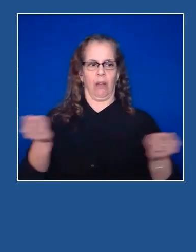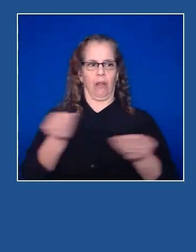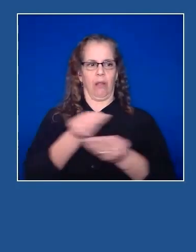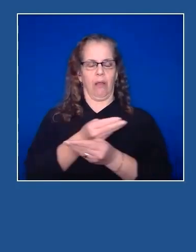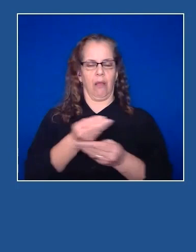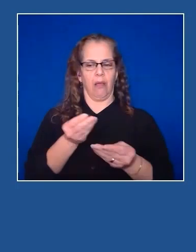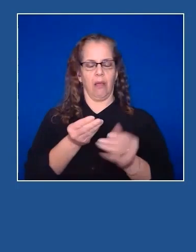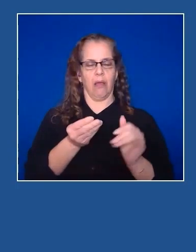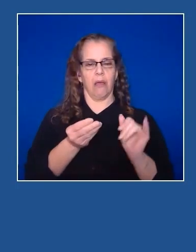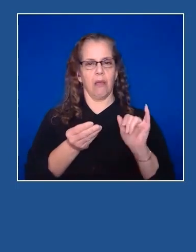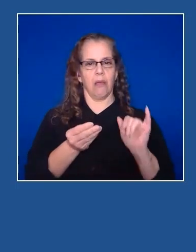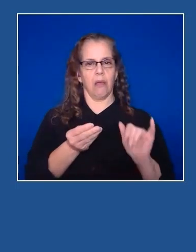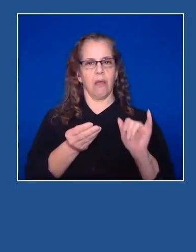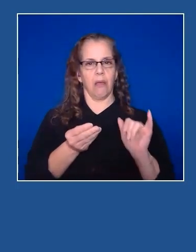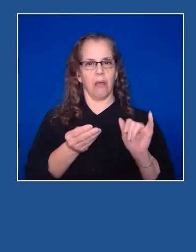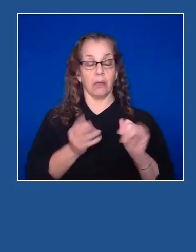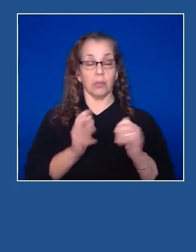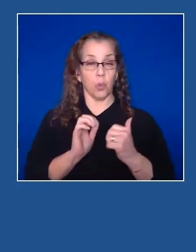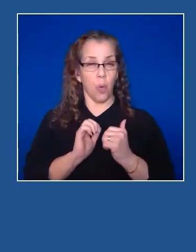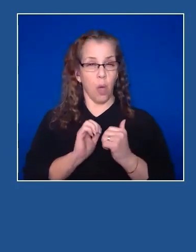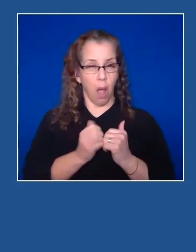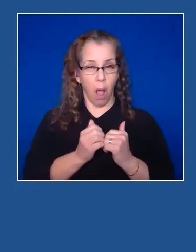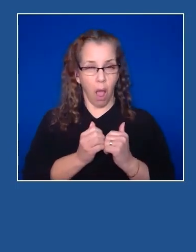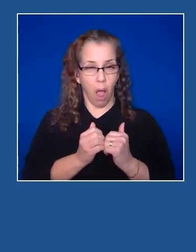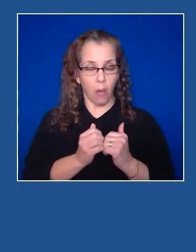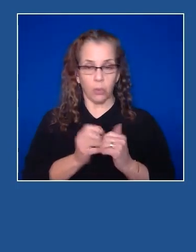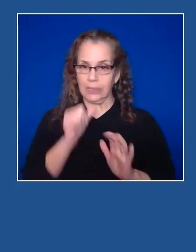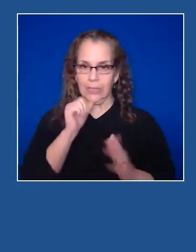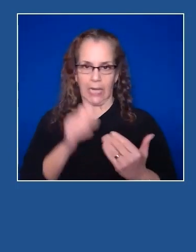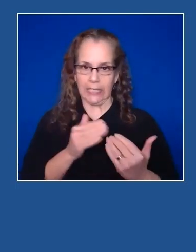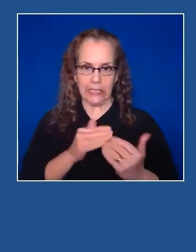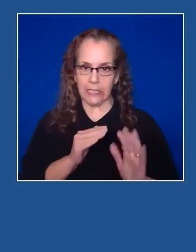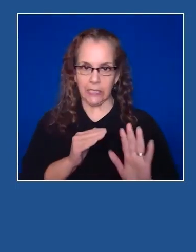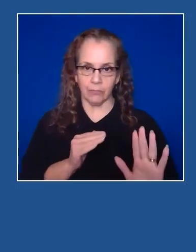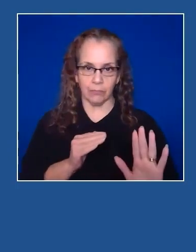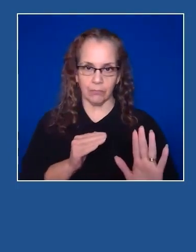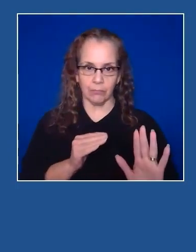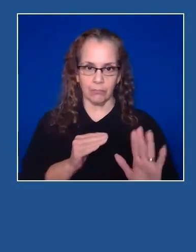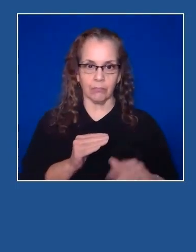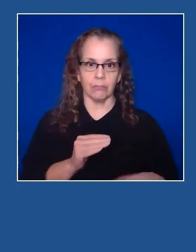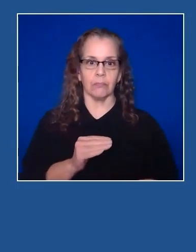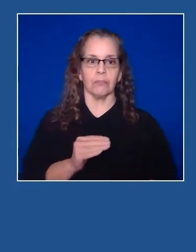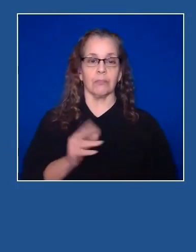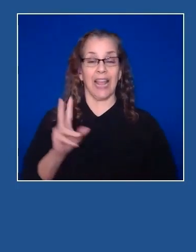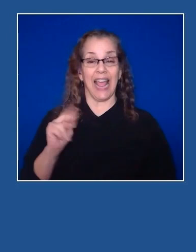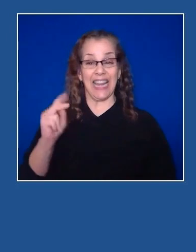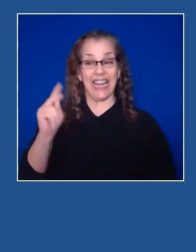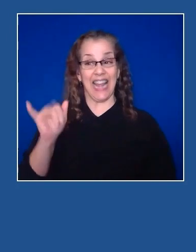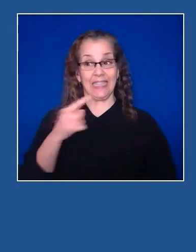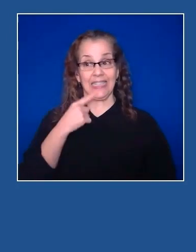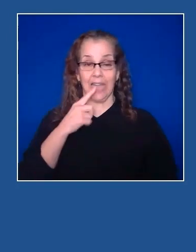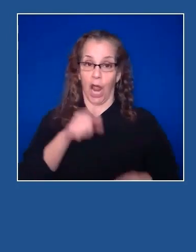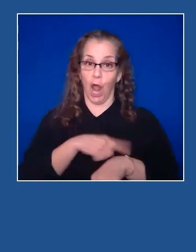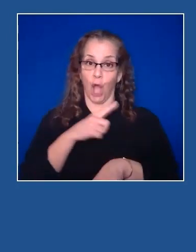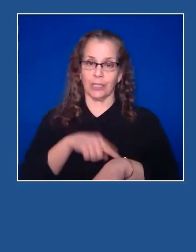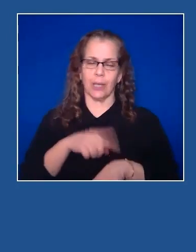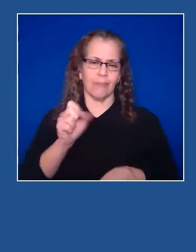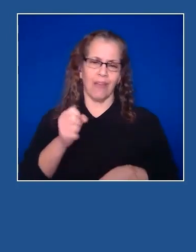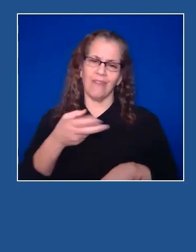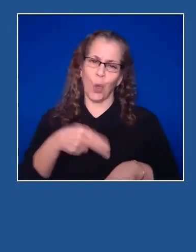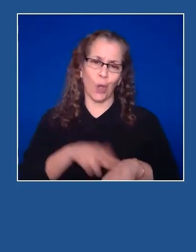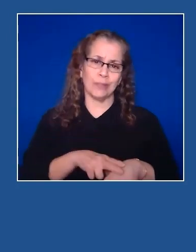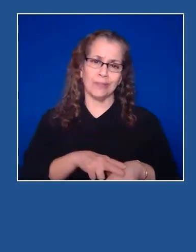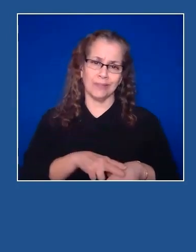to stay connected, to do this is not easy. There's lots of steps. Nancy said it took a long time. Of course, it takes a long